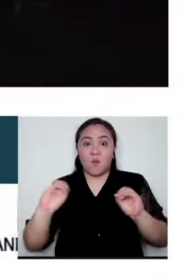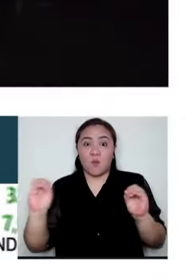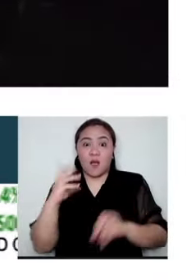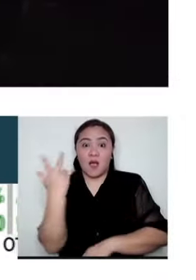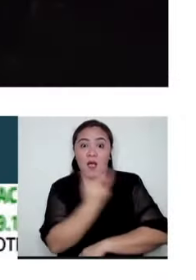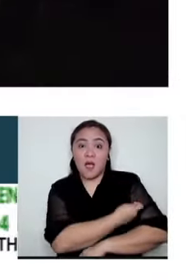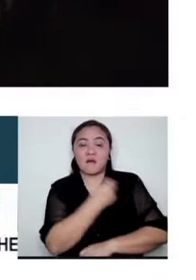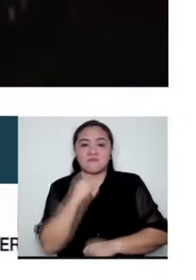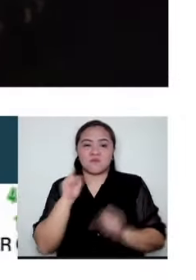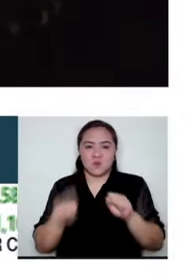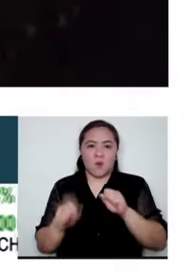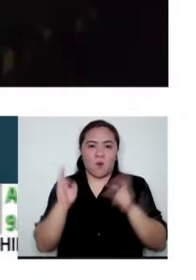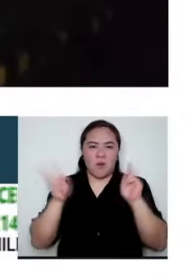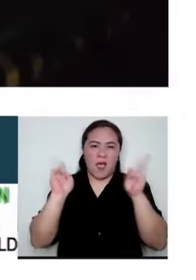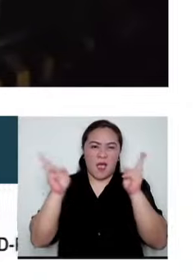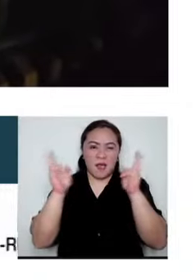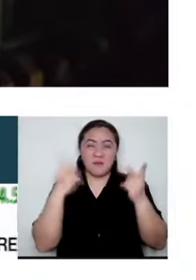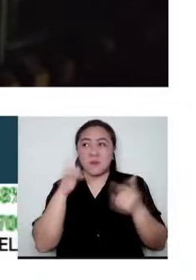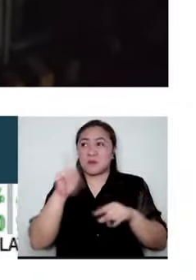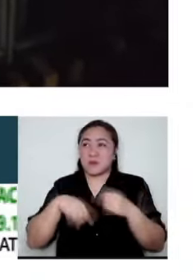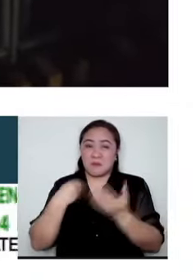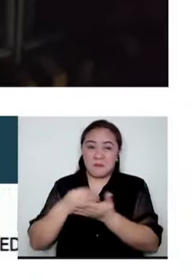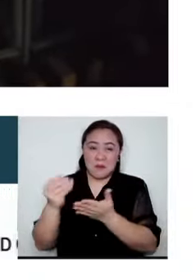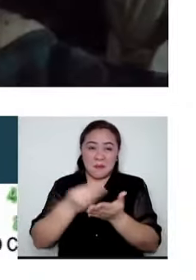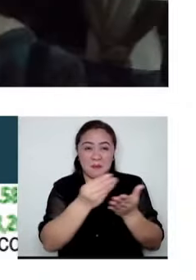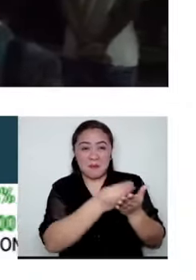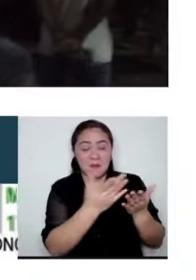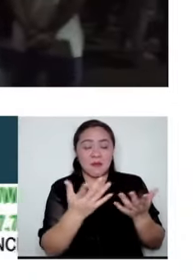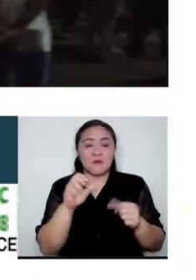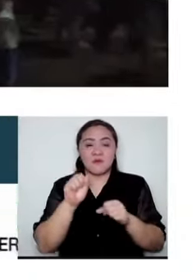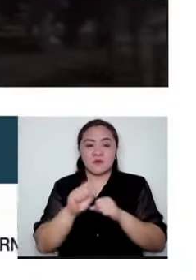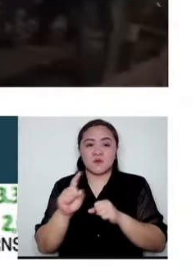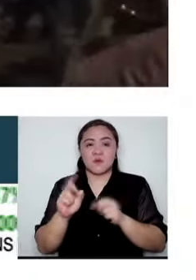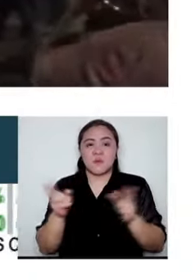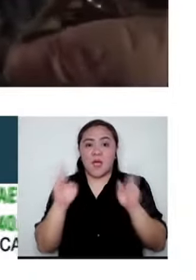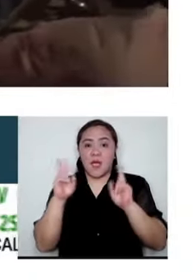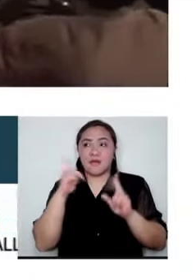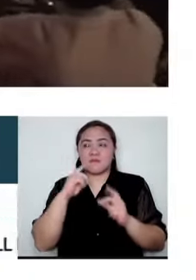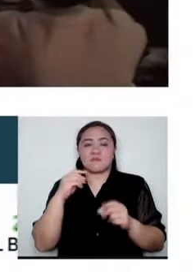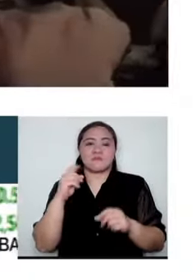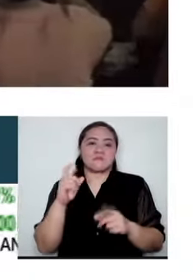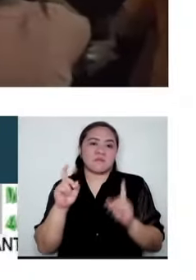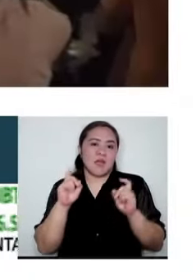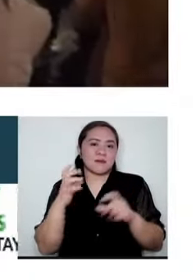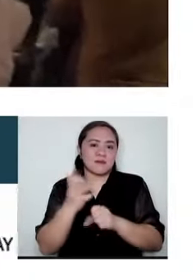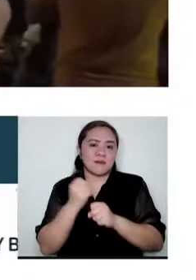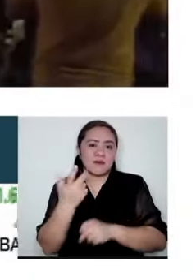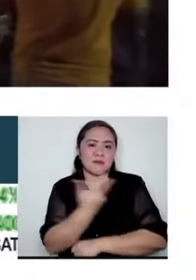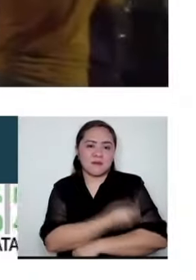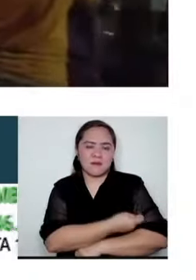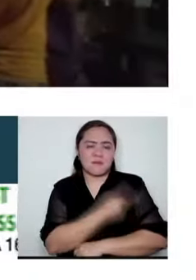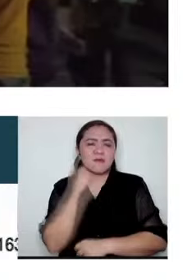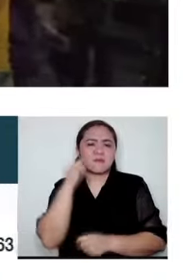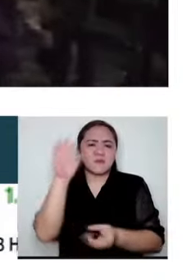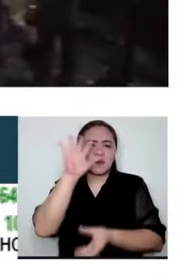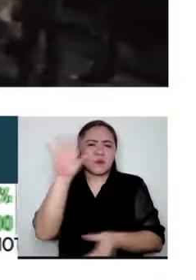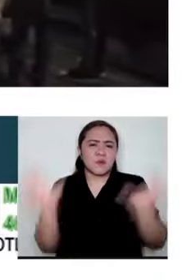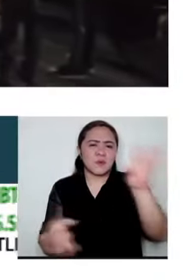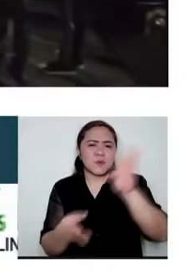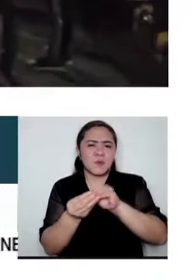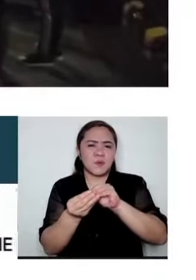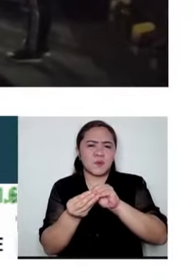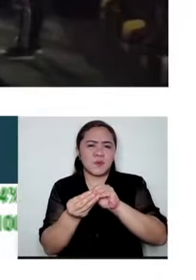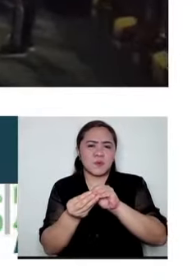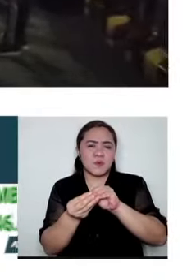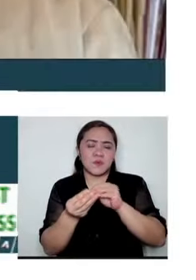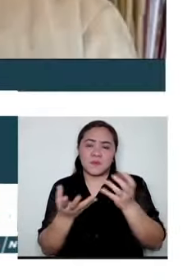the grocery stores, convenience stores without the vaccination. So we have to take this in totality, Carmina. Yeah, but